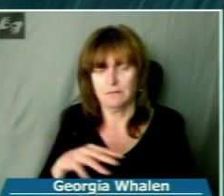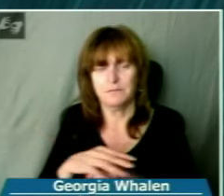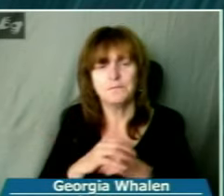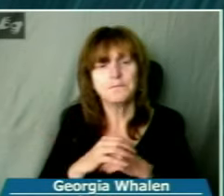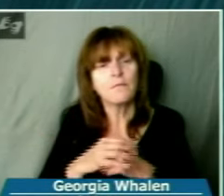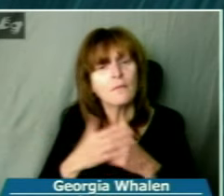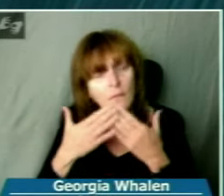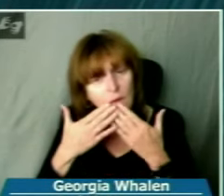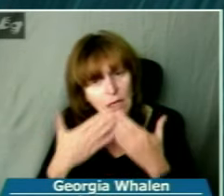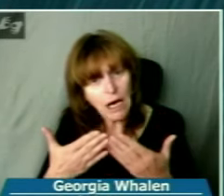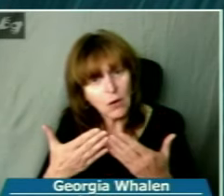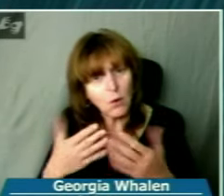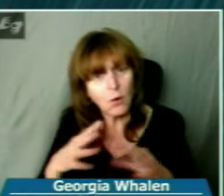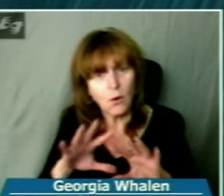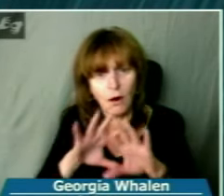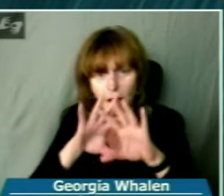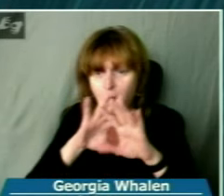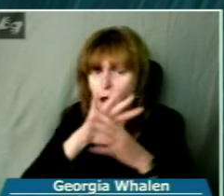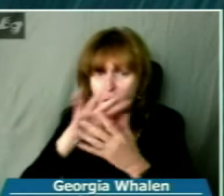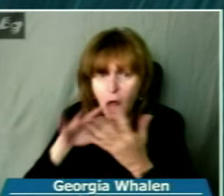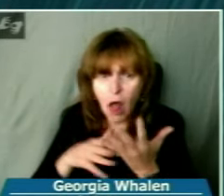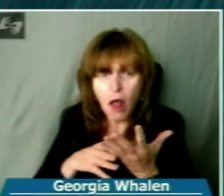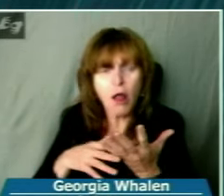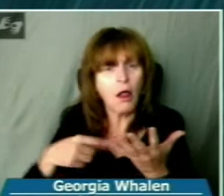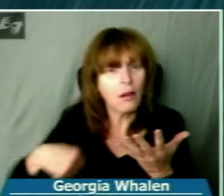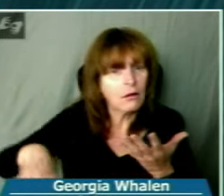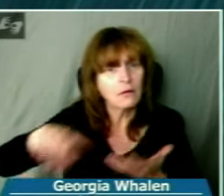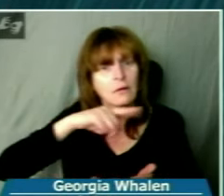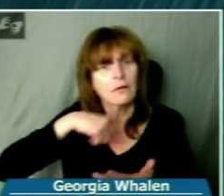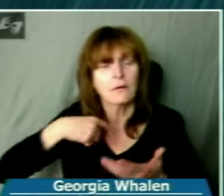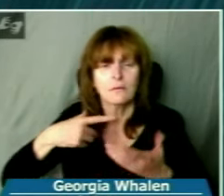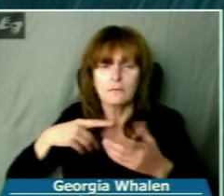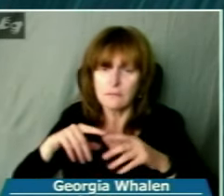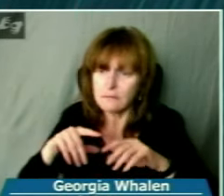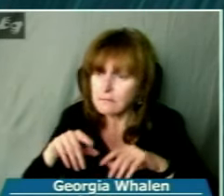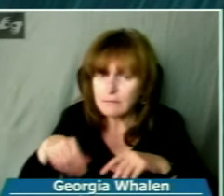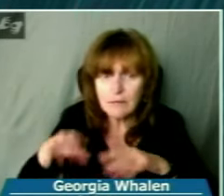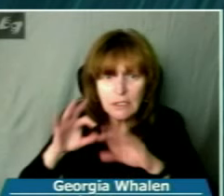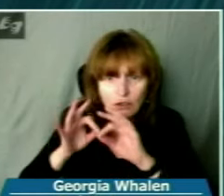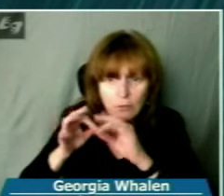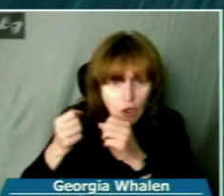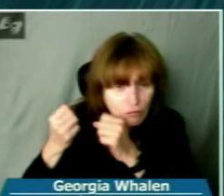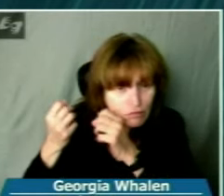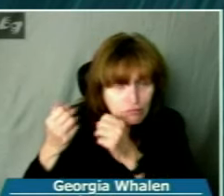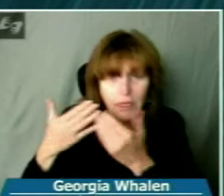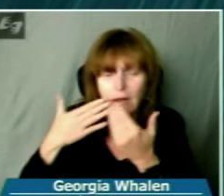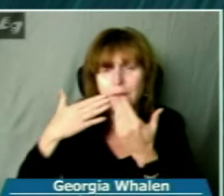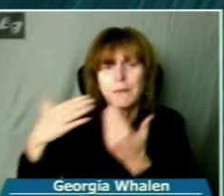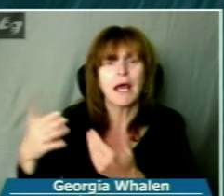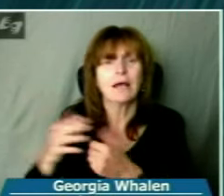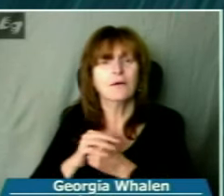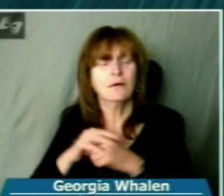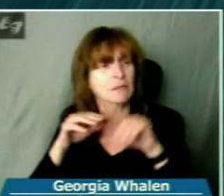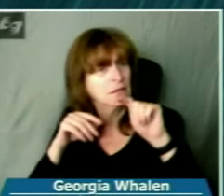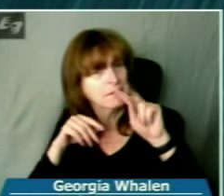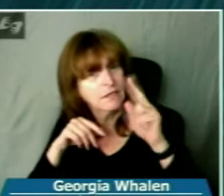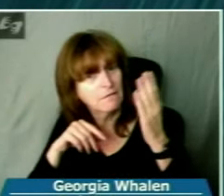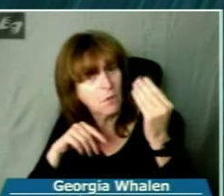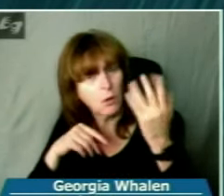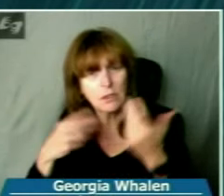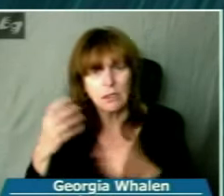Language interpreters, and of course our production team for making tonight's town hall possible. And we also like to thank you for watching and listening on cable